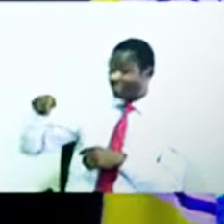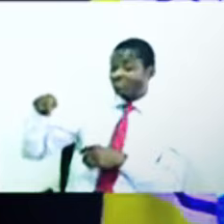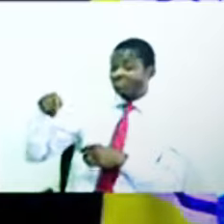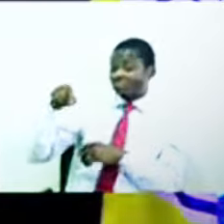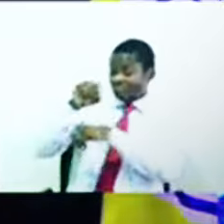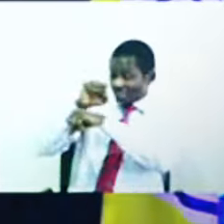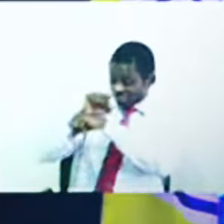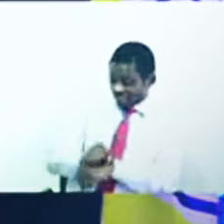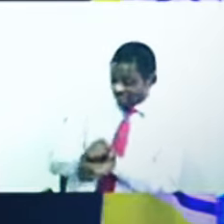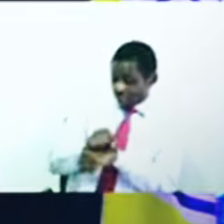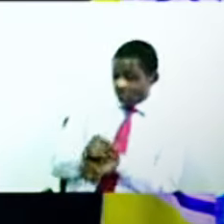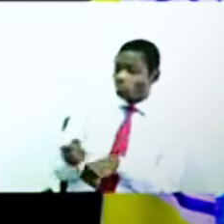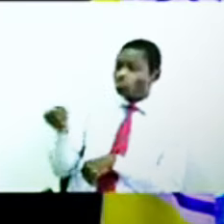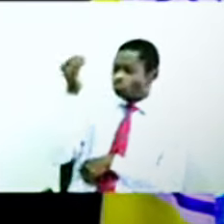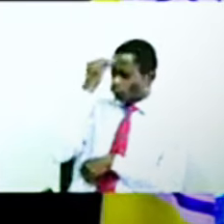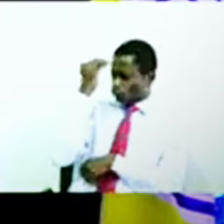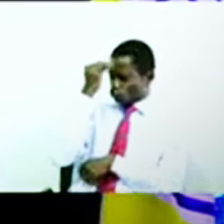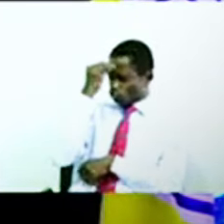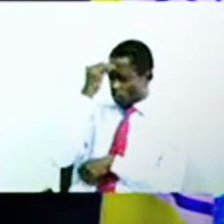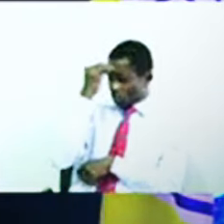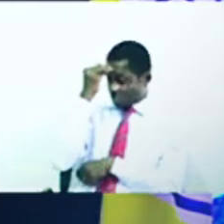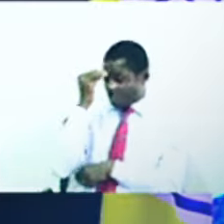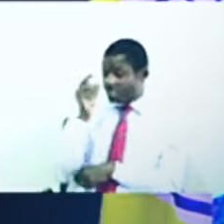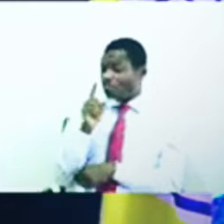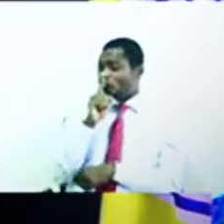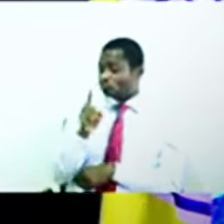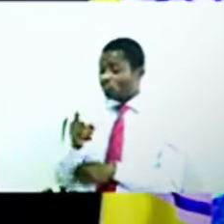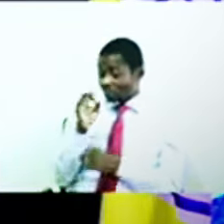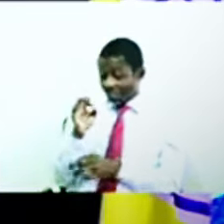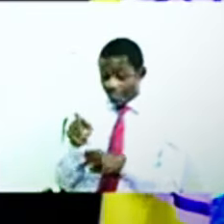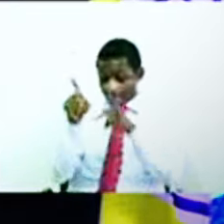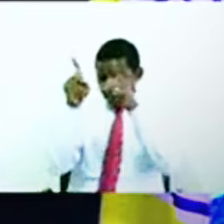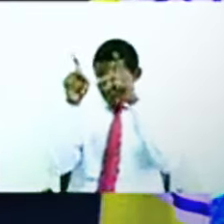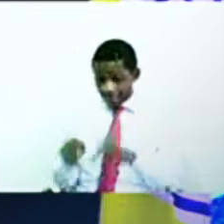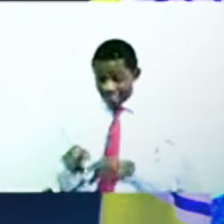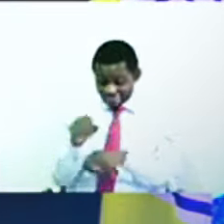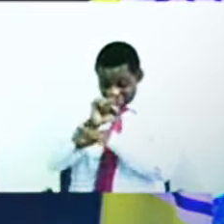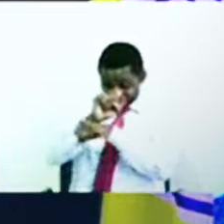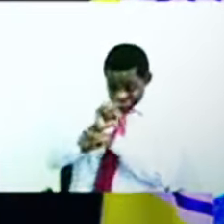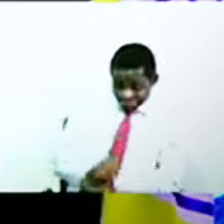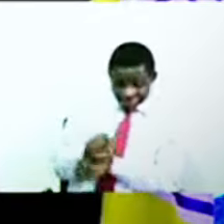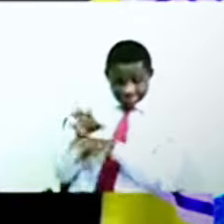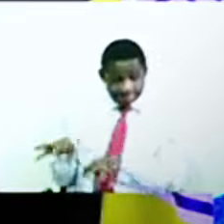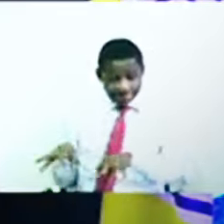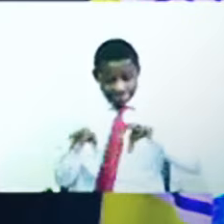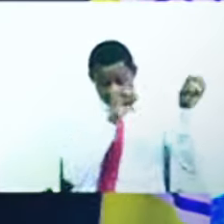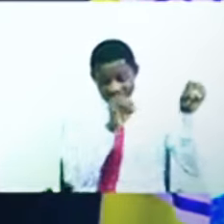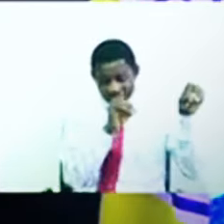I'm going to suffer lost. Because he or she is my